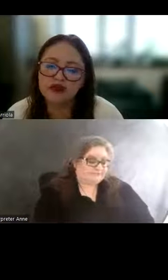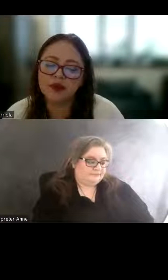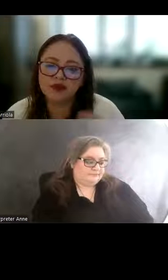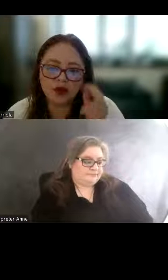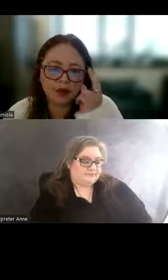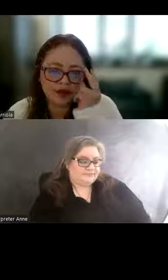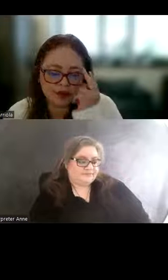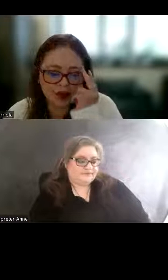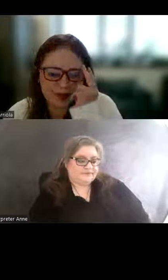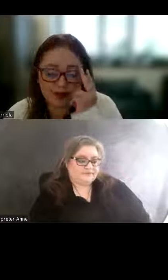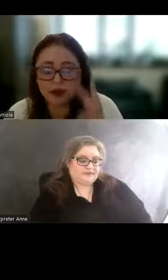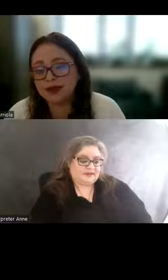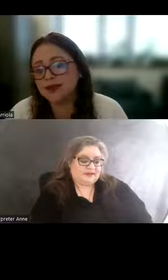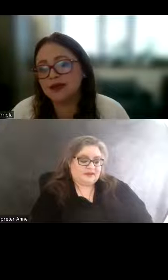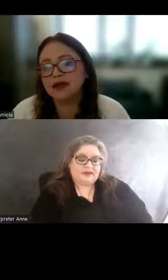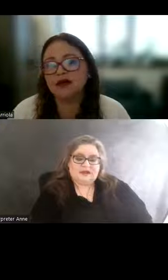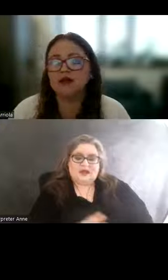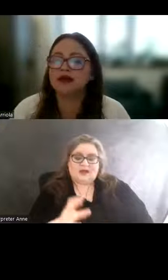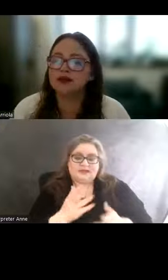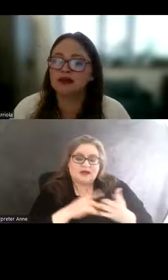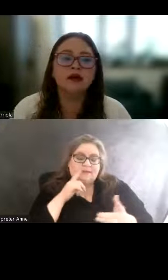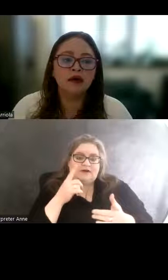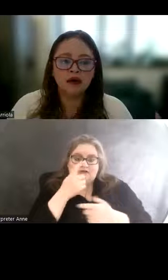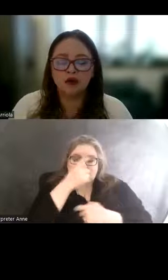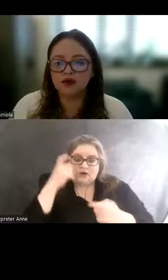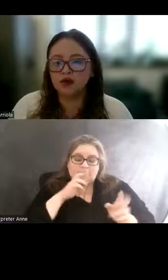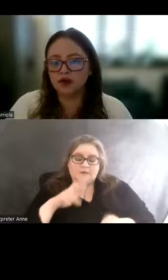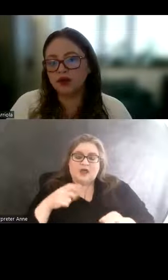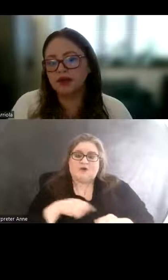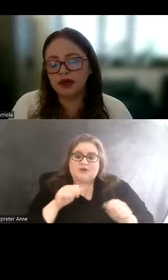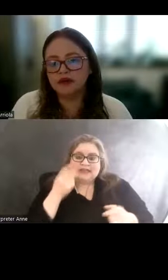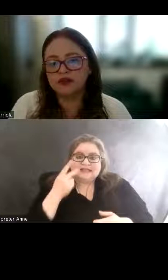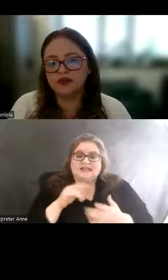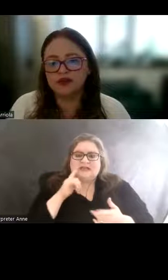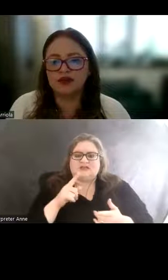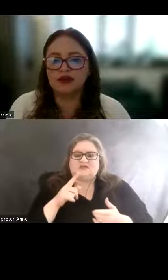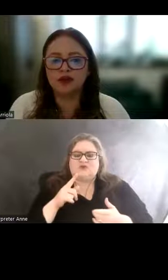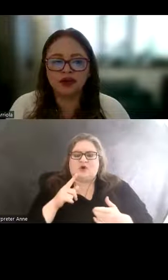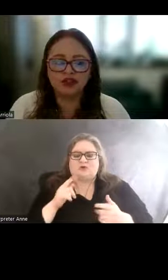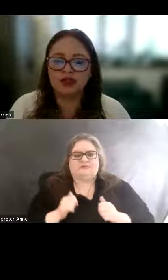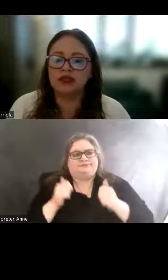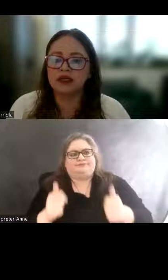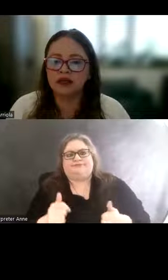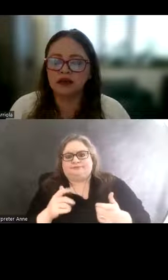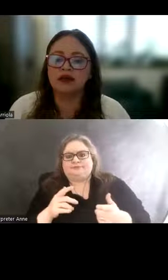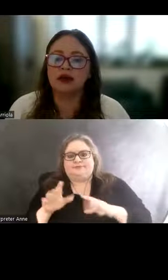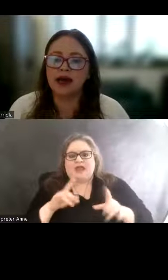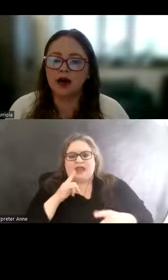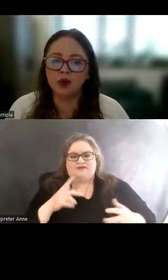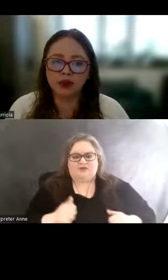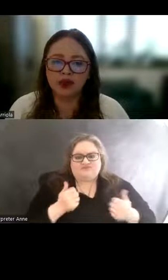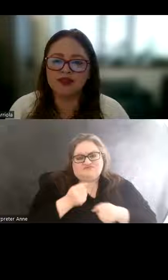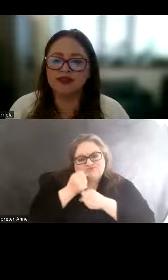And so some of the trauma responses that we can see, yes, we can see those overt behaviors, which is the aggression, the yelling,